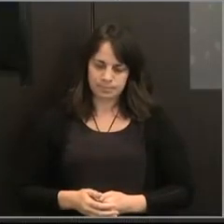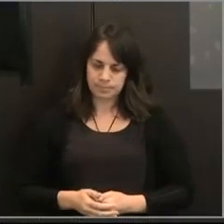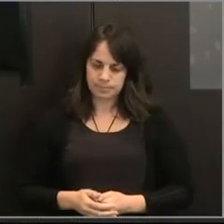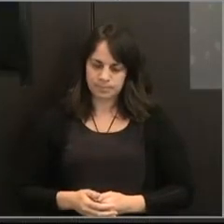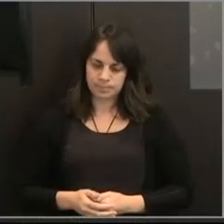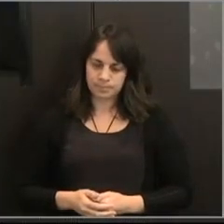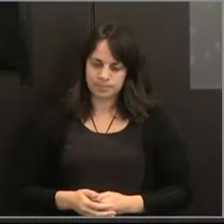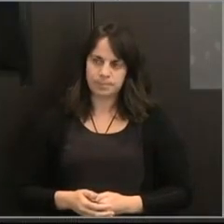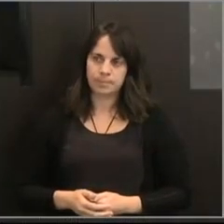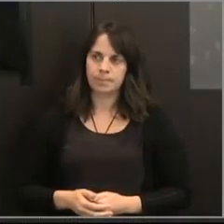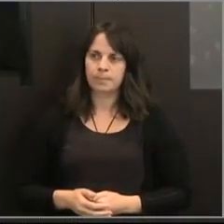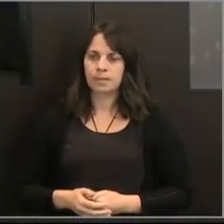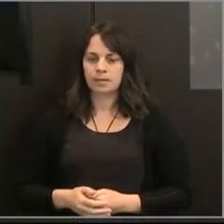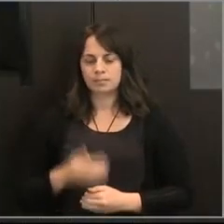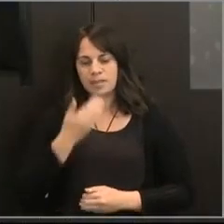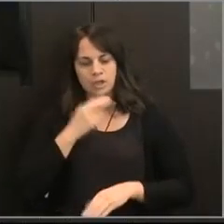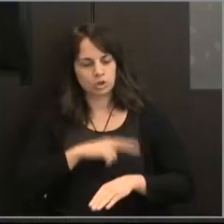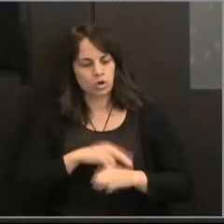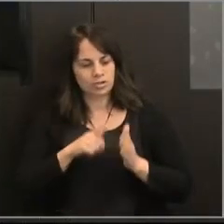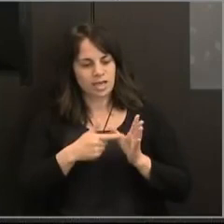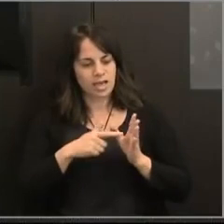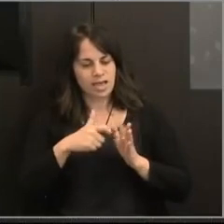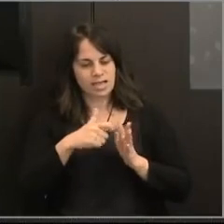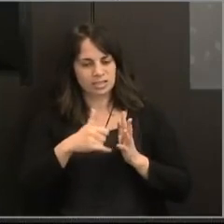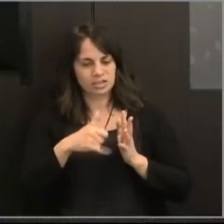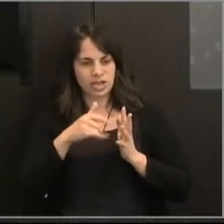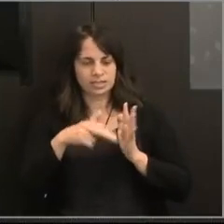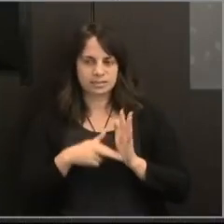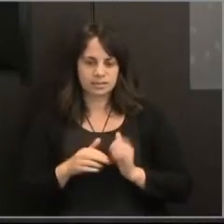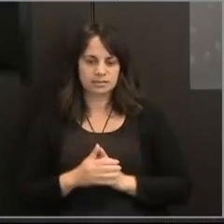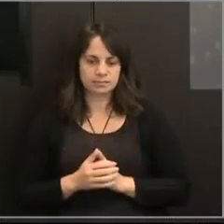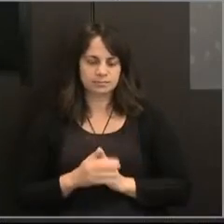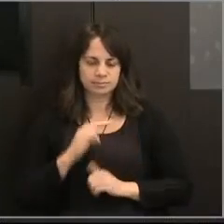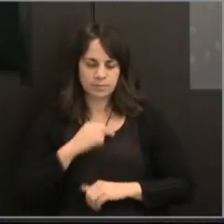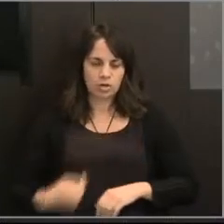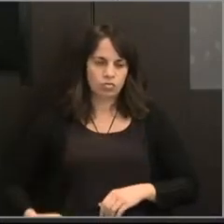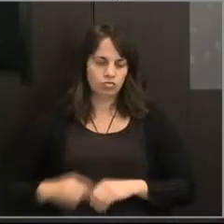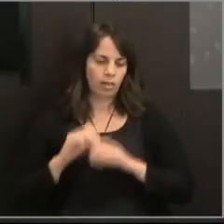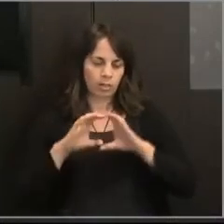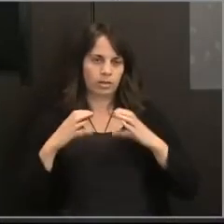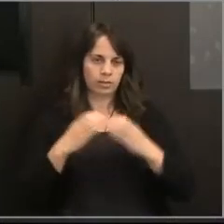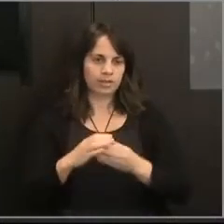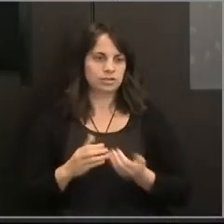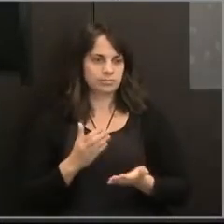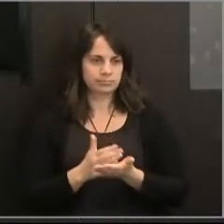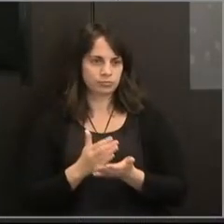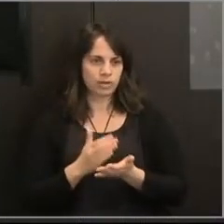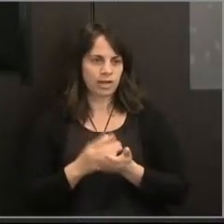Thank you. Thank you, Dr. Jackson. The Royal Commission has been the beneficiary of